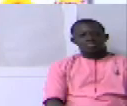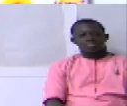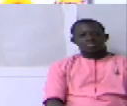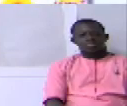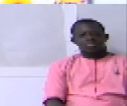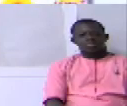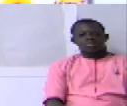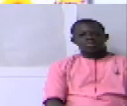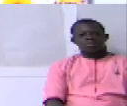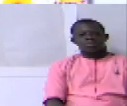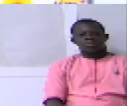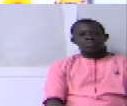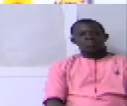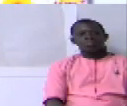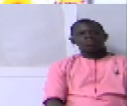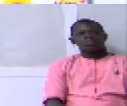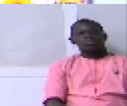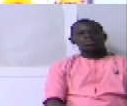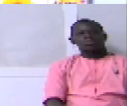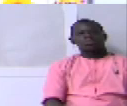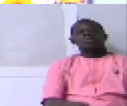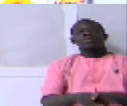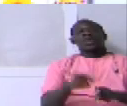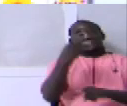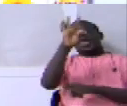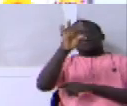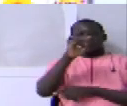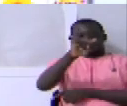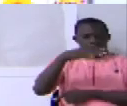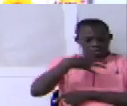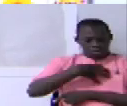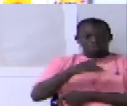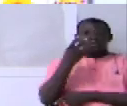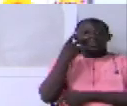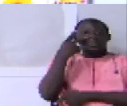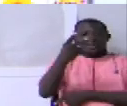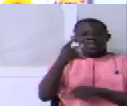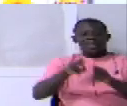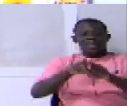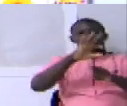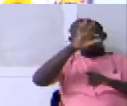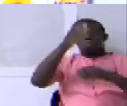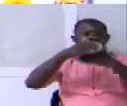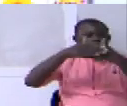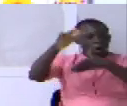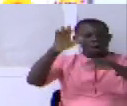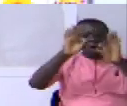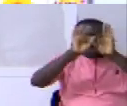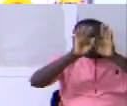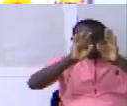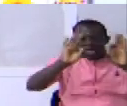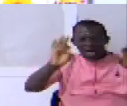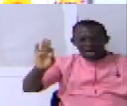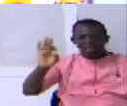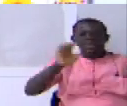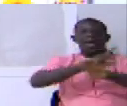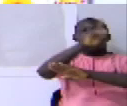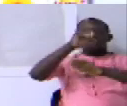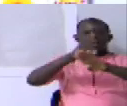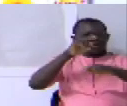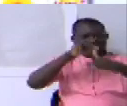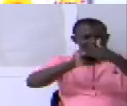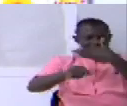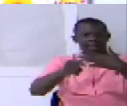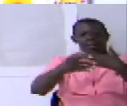want to see the most decent and civilized place in the prisons is female wing. Prisoners are not given